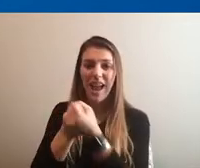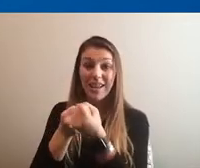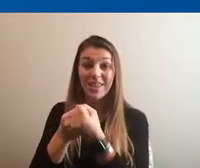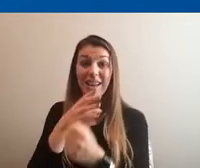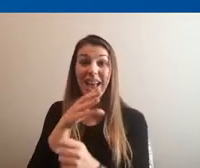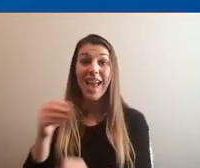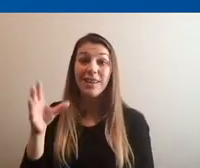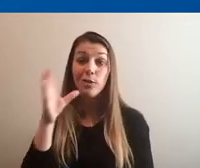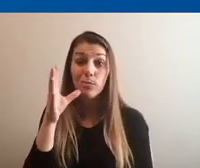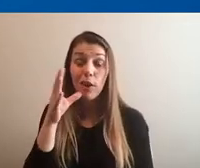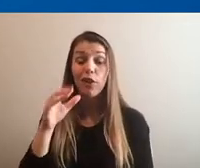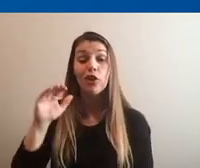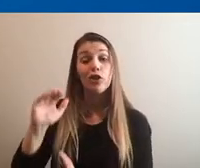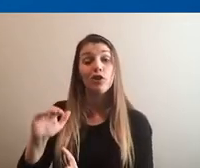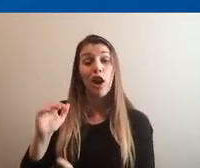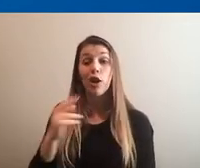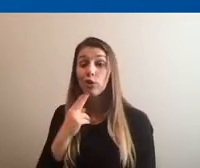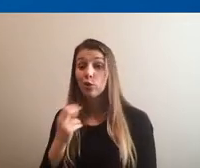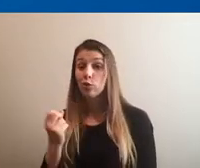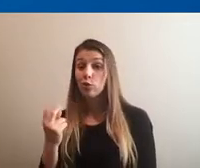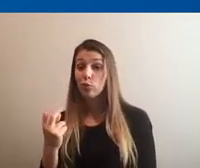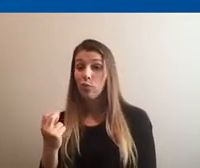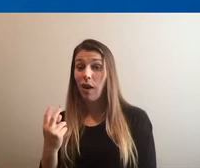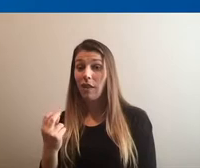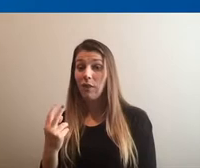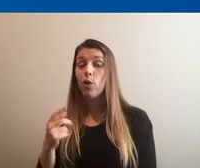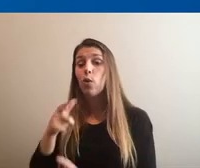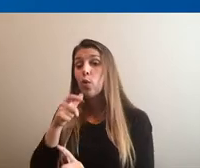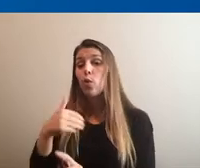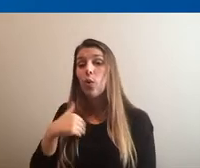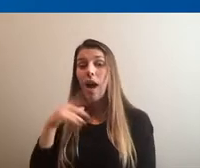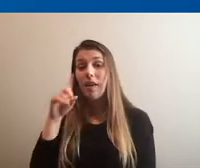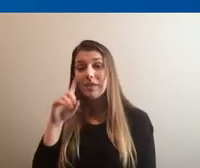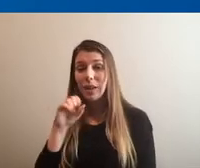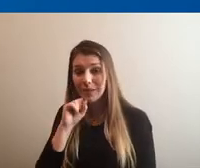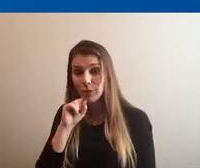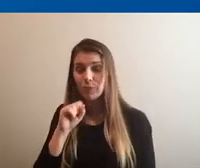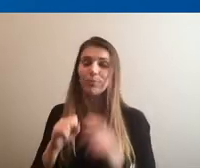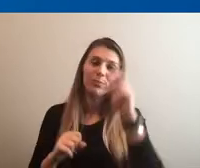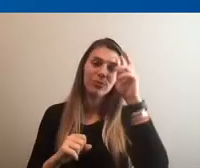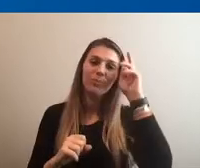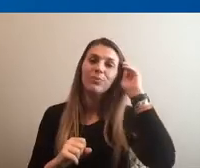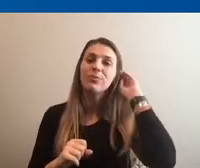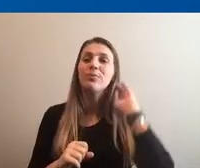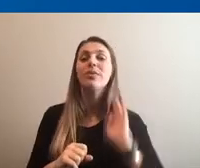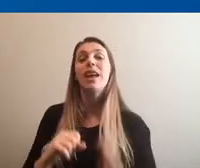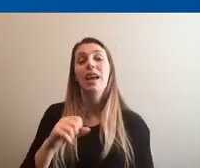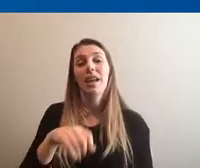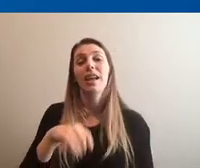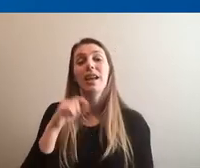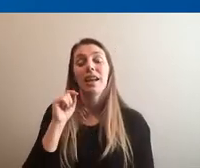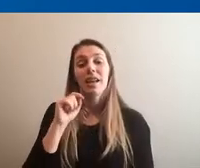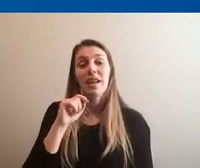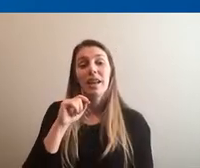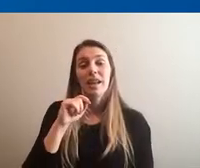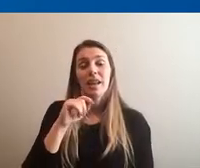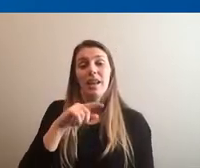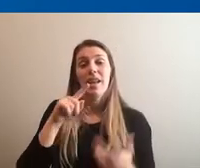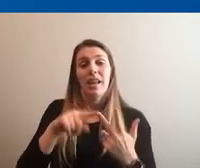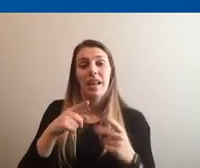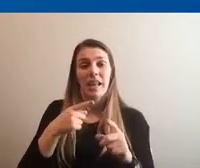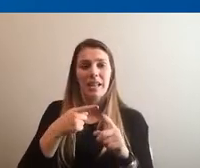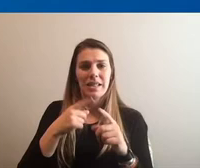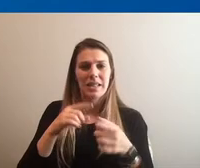of a 12-year-old Violet Lees, who has Down syndrome. Ali Zainab, a Special